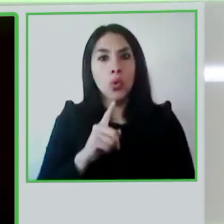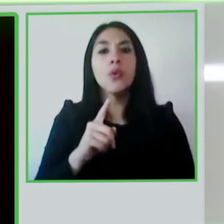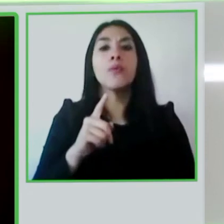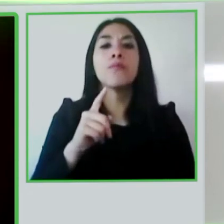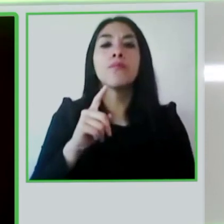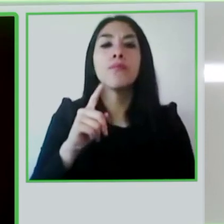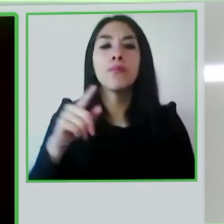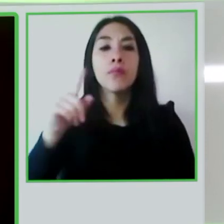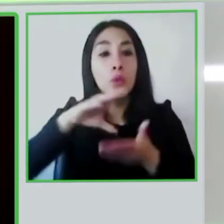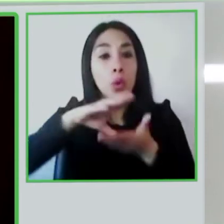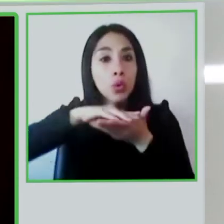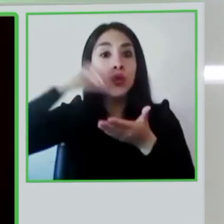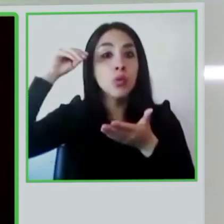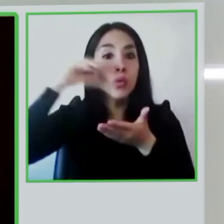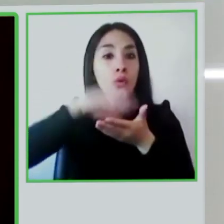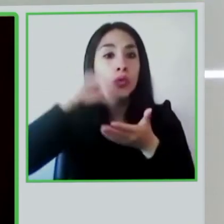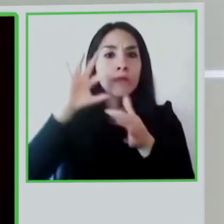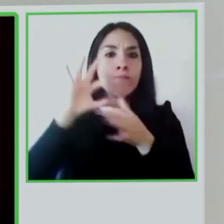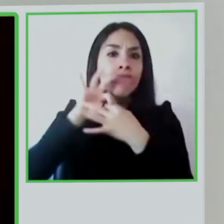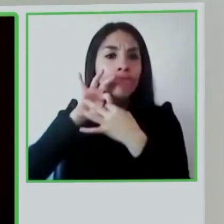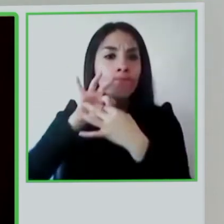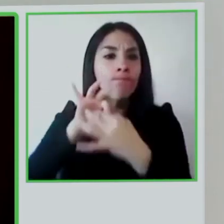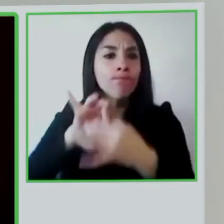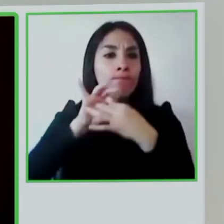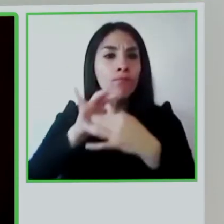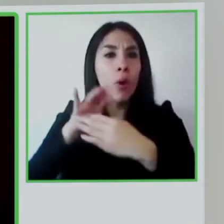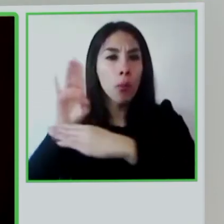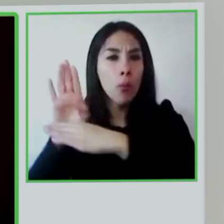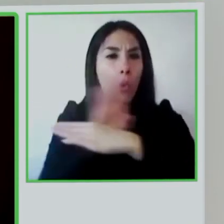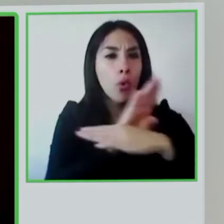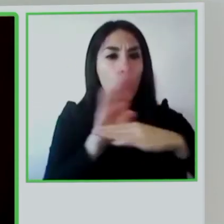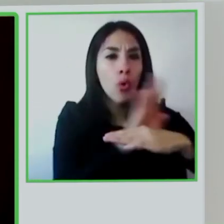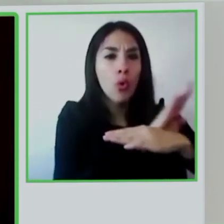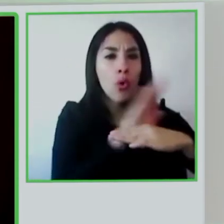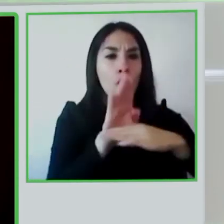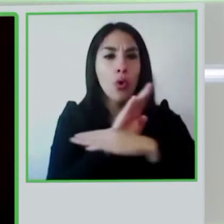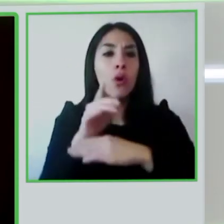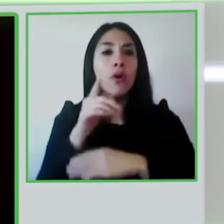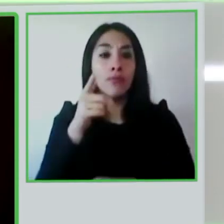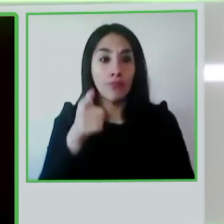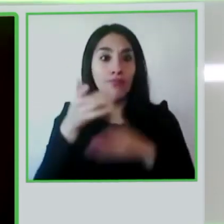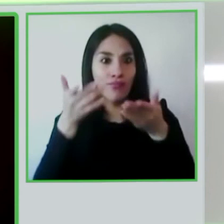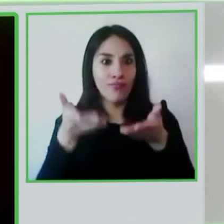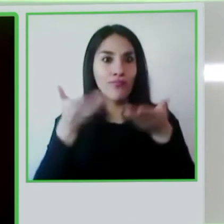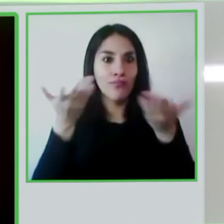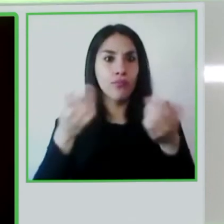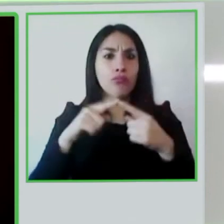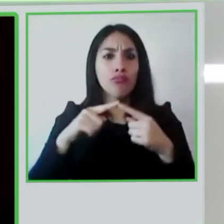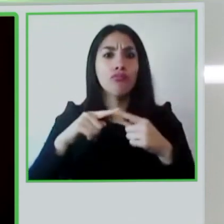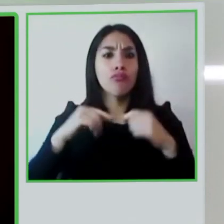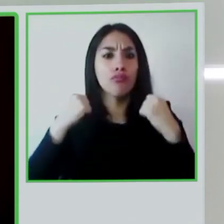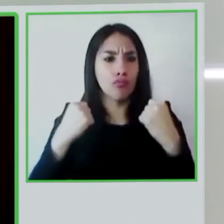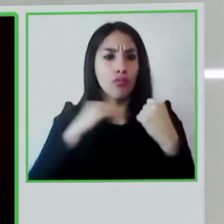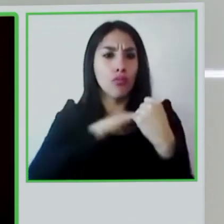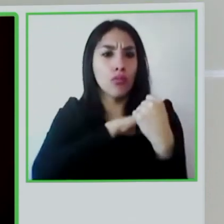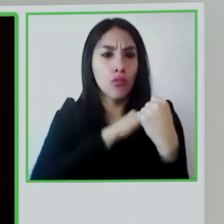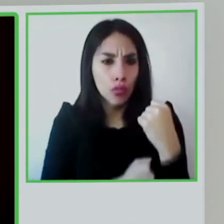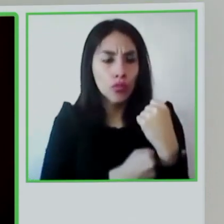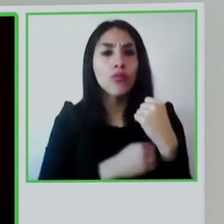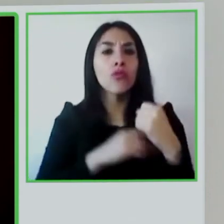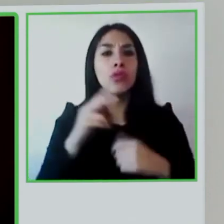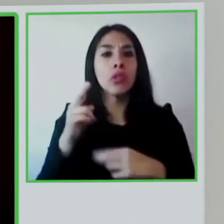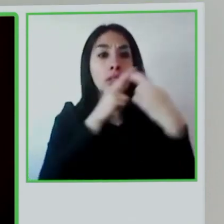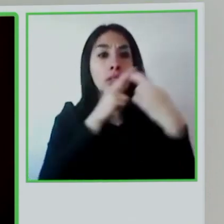another, clients with disabilities and all, managers who are hiring the